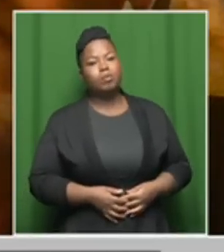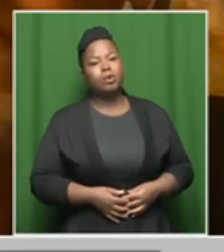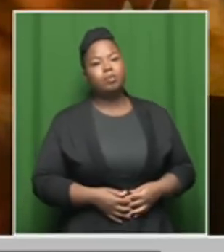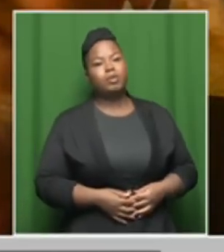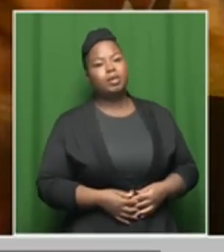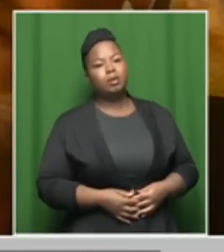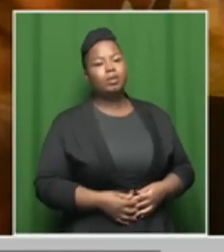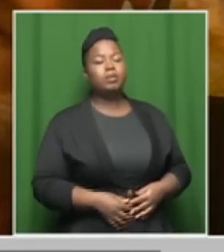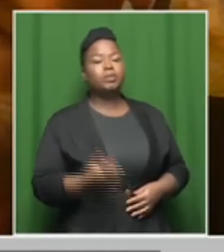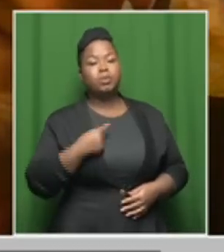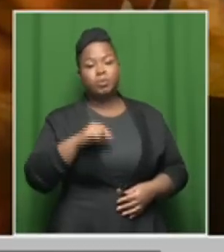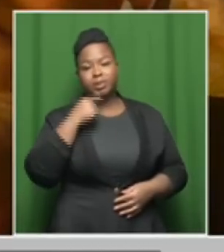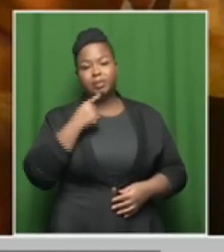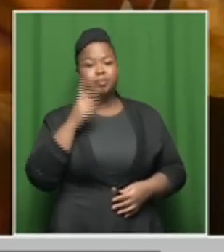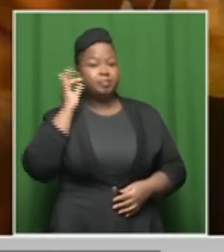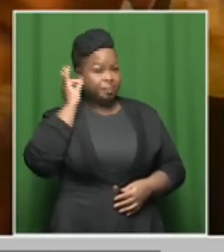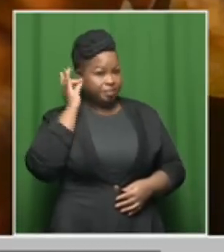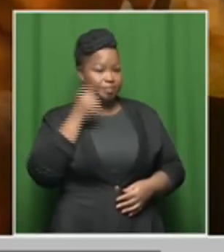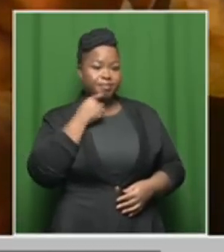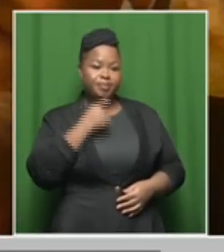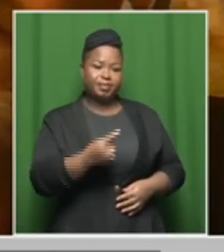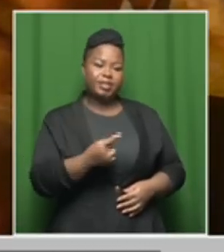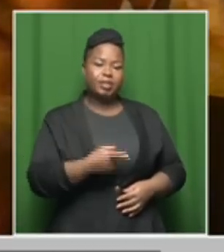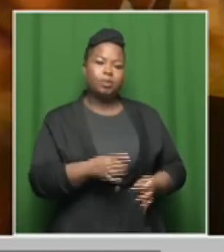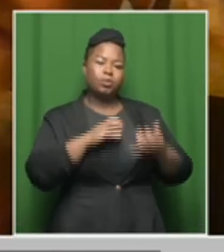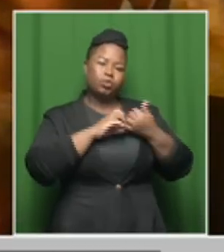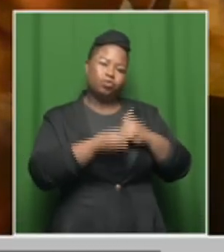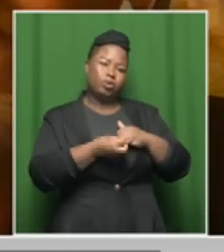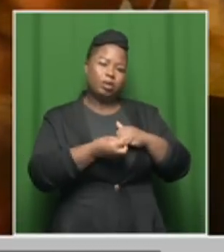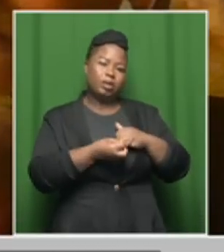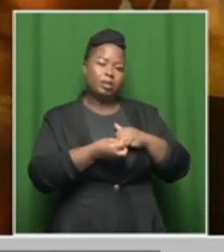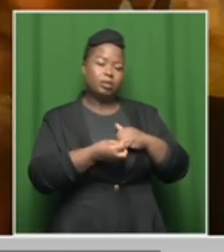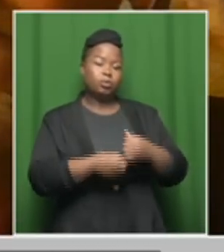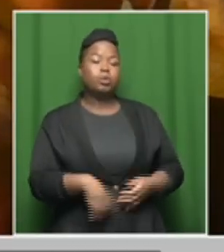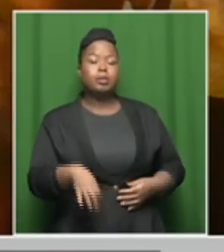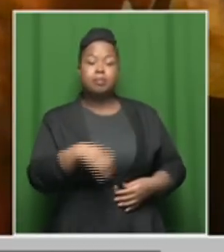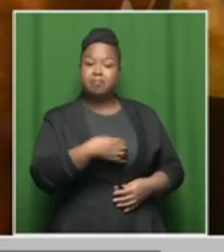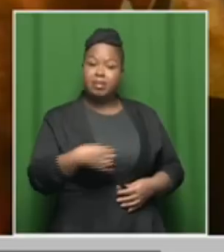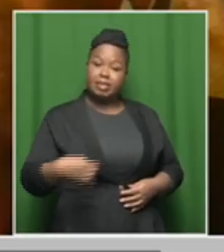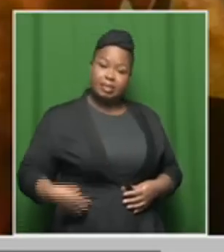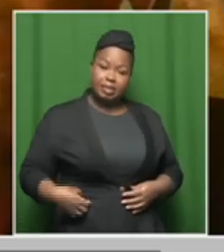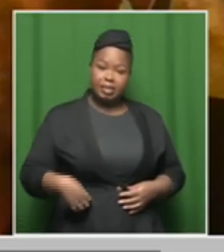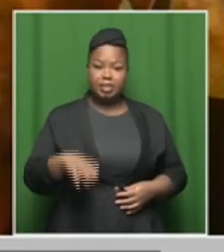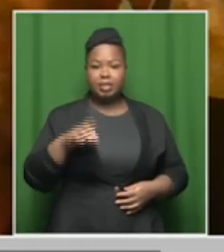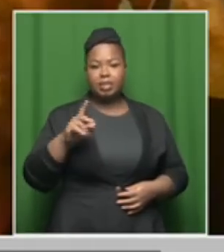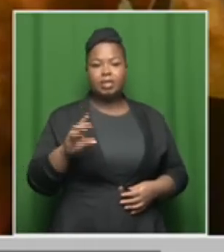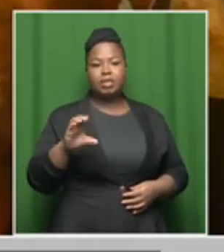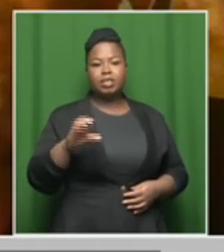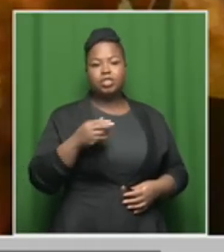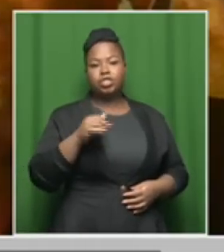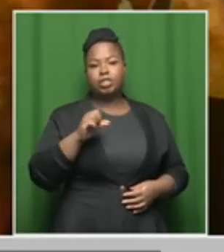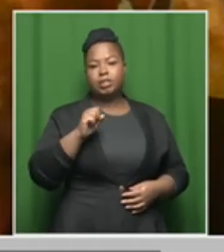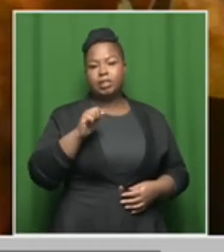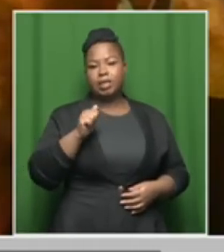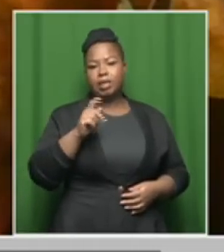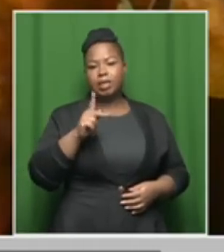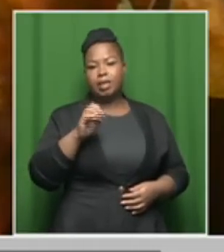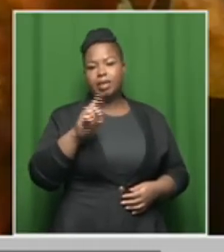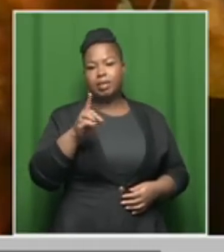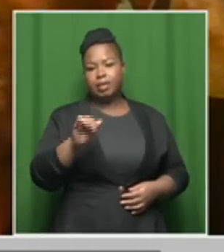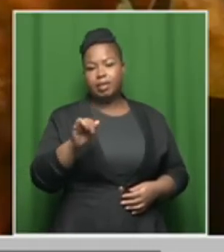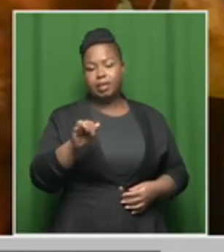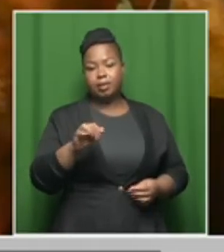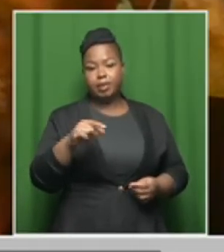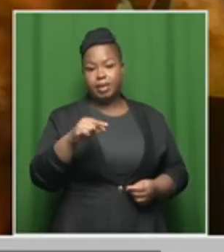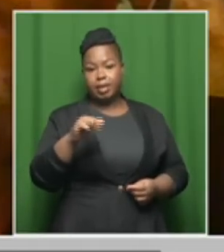are efforts afoot to try and at least get Presidents Tshisekedi and, of course, Kagame